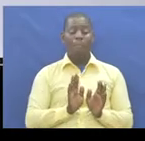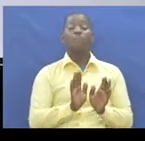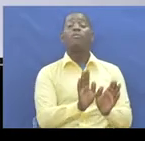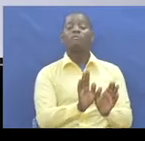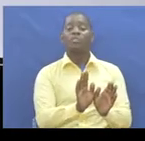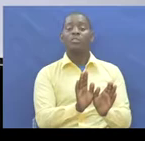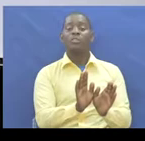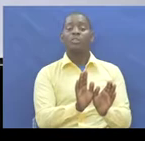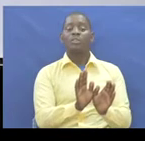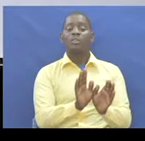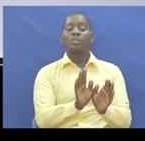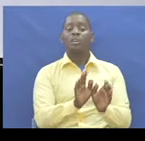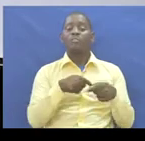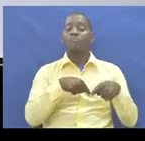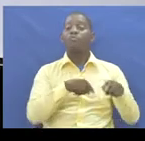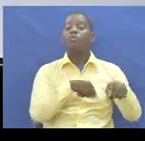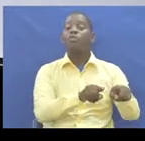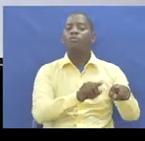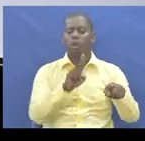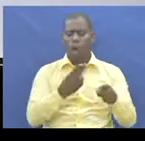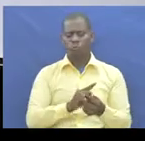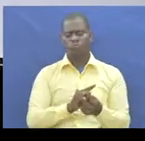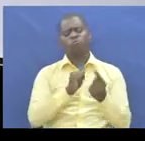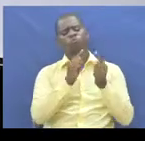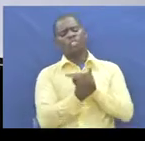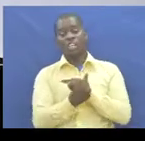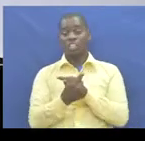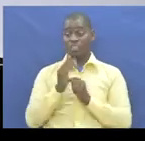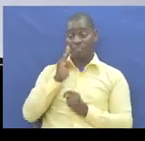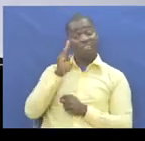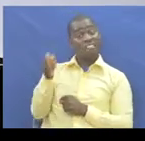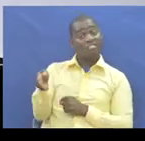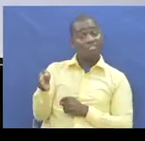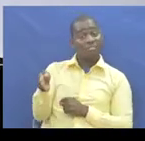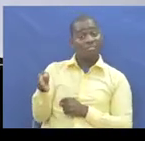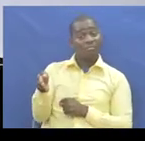can cause either, we can say, motion